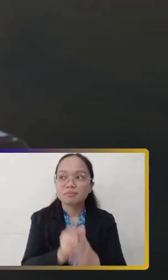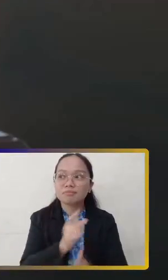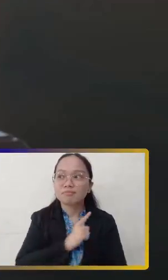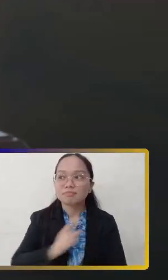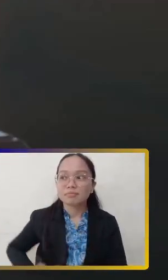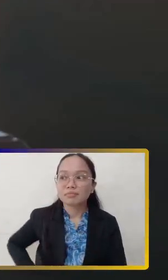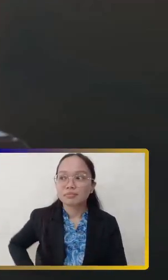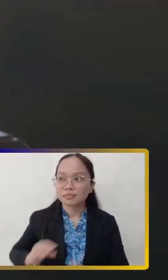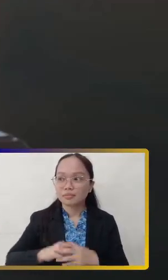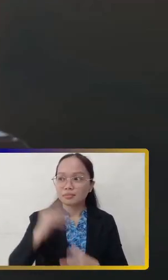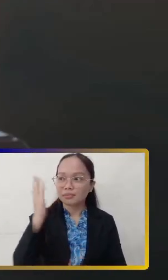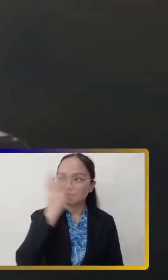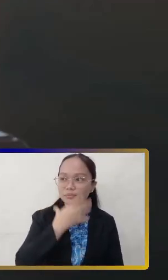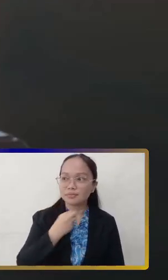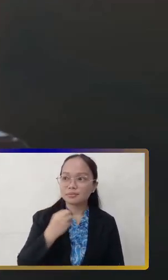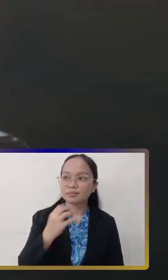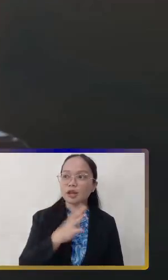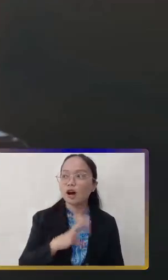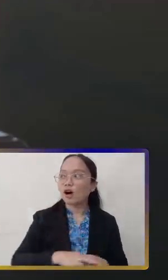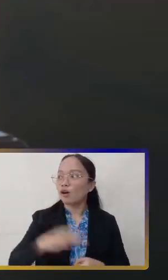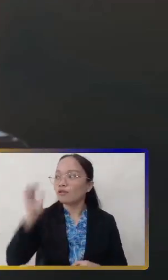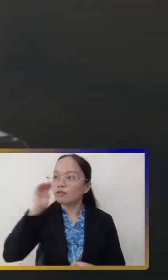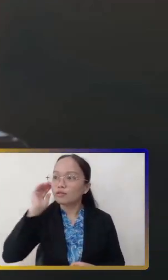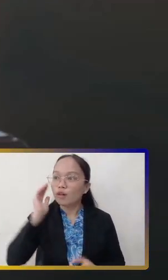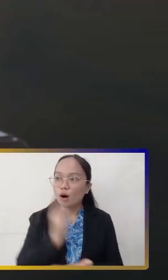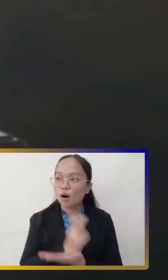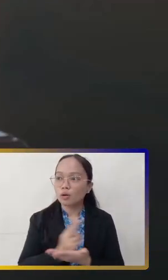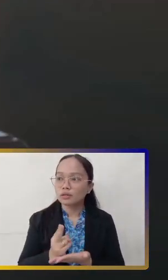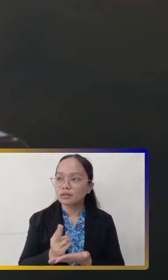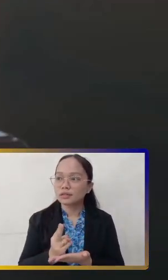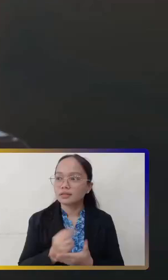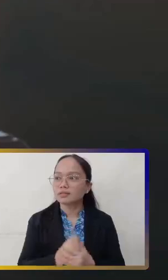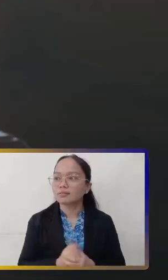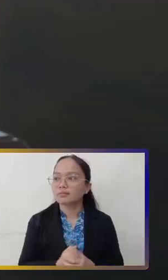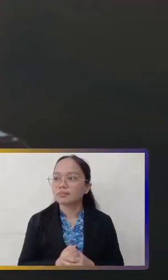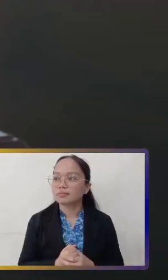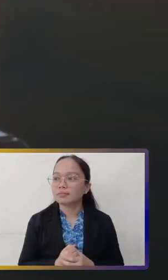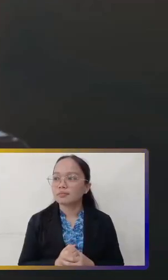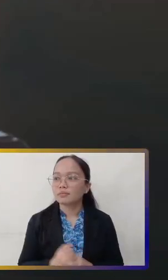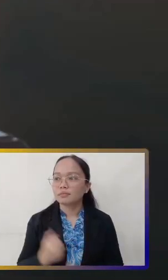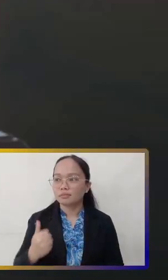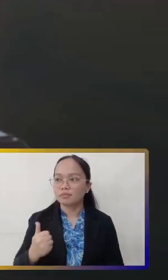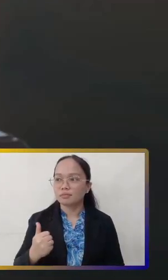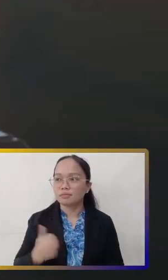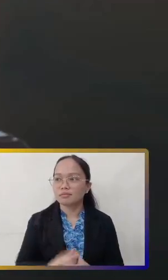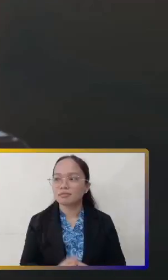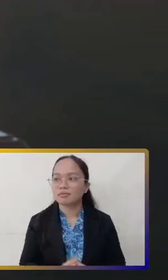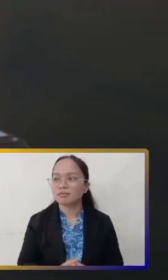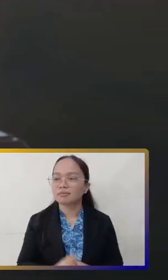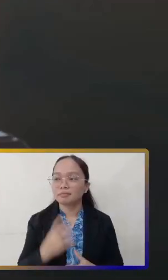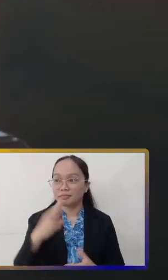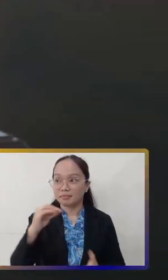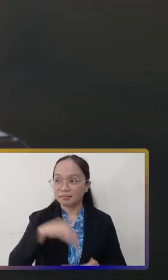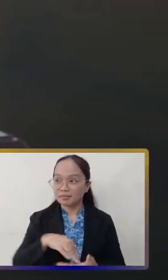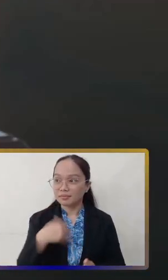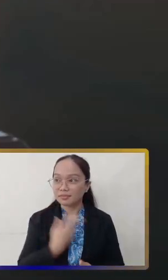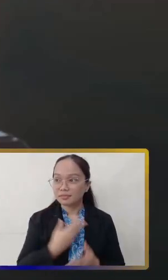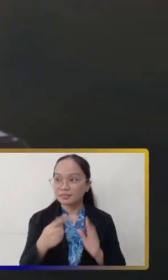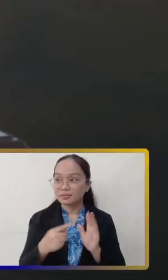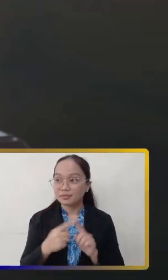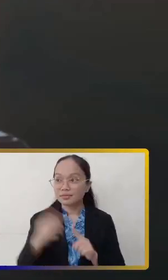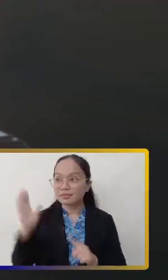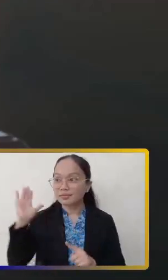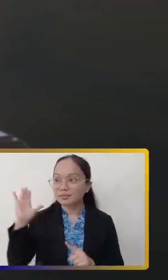Lord in the beauty of holiness. Then again, this is the words